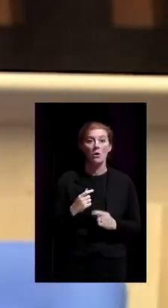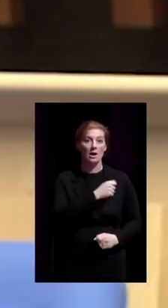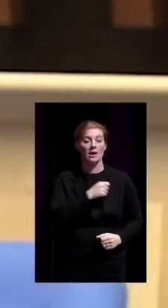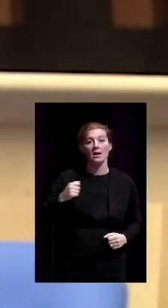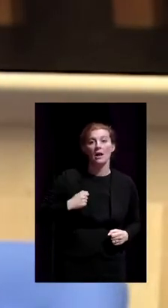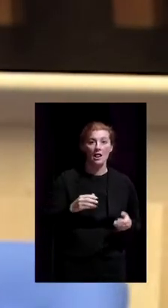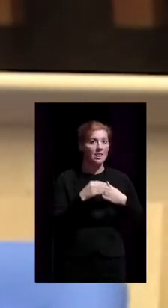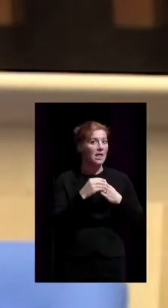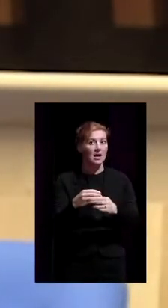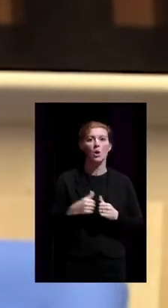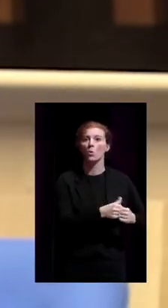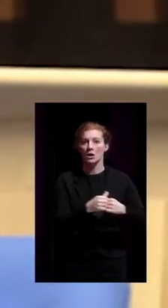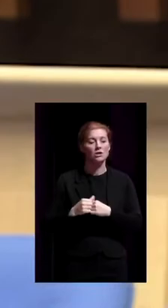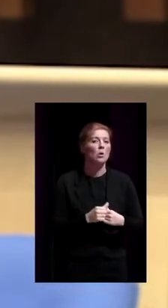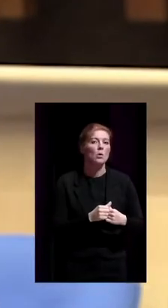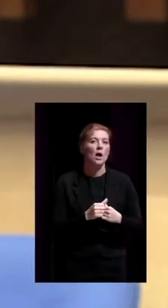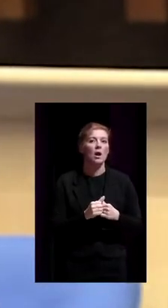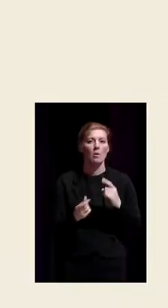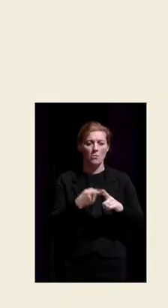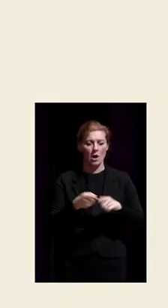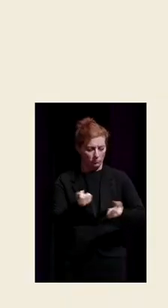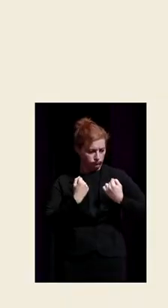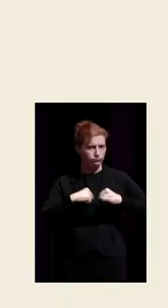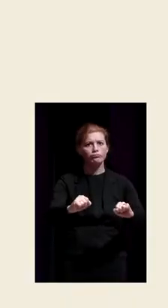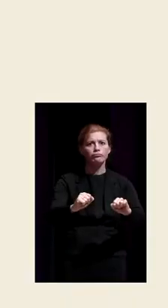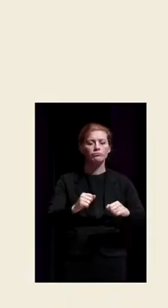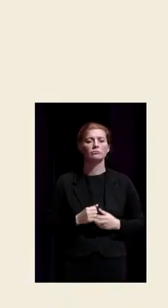government leaders, organizations into action.